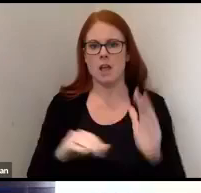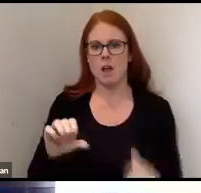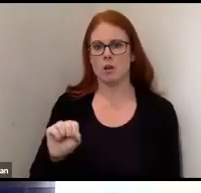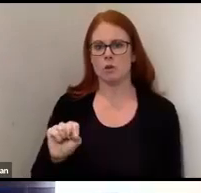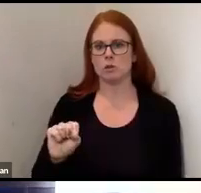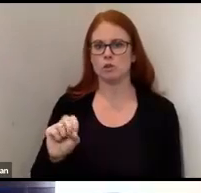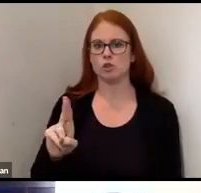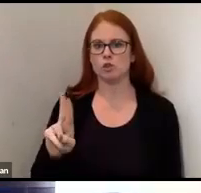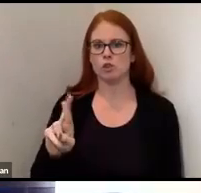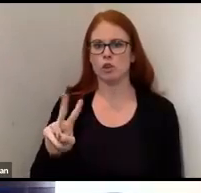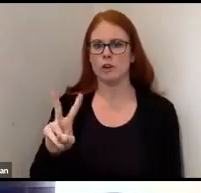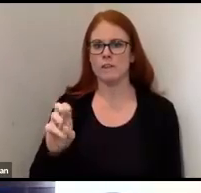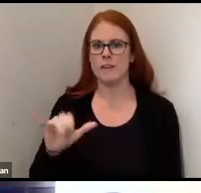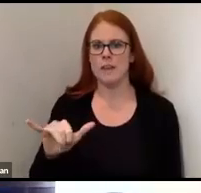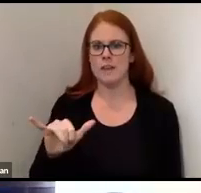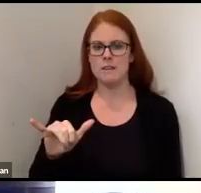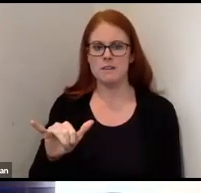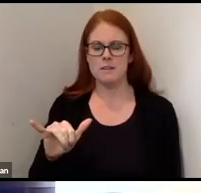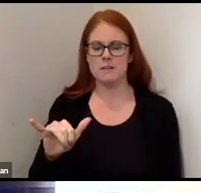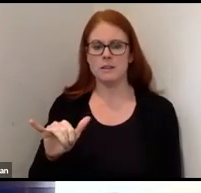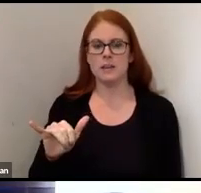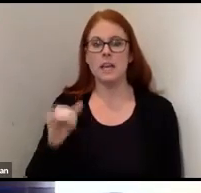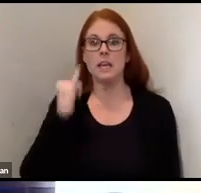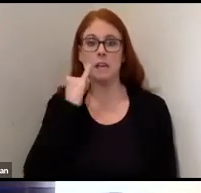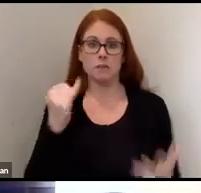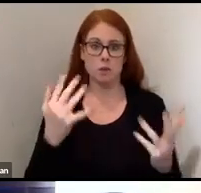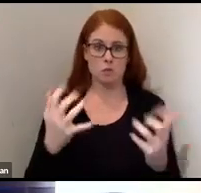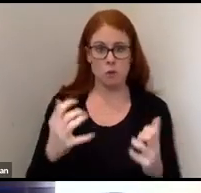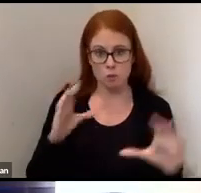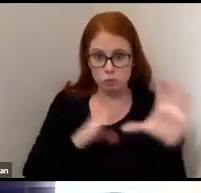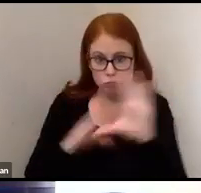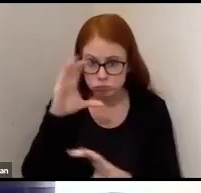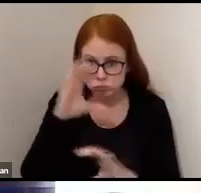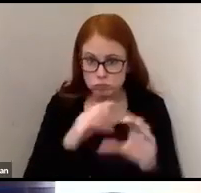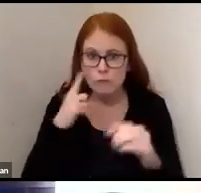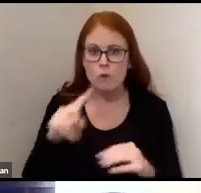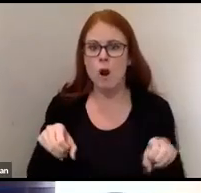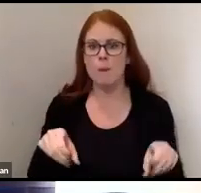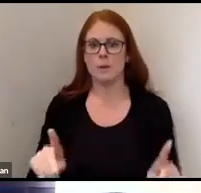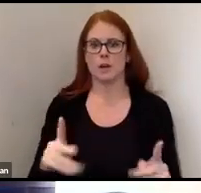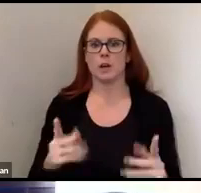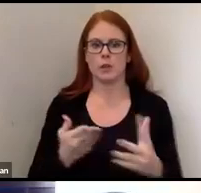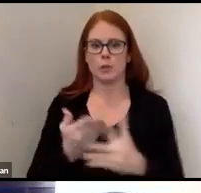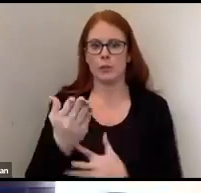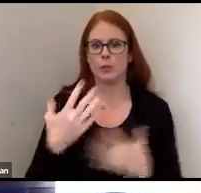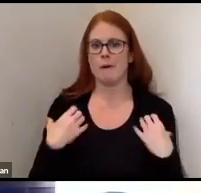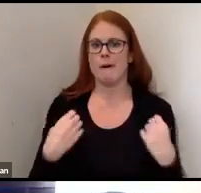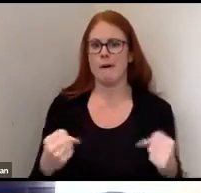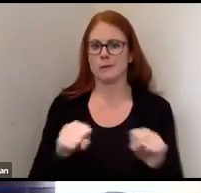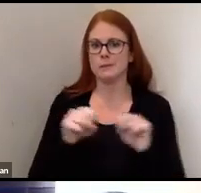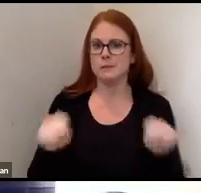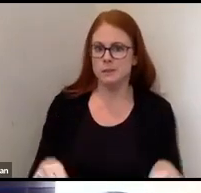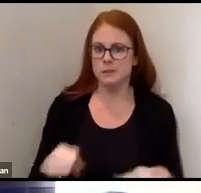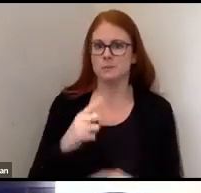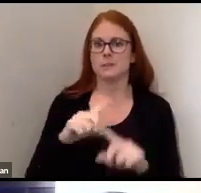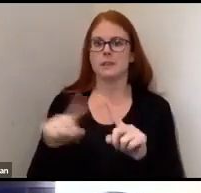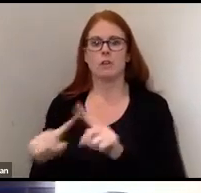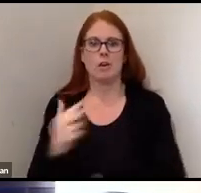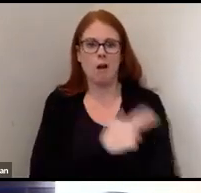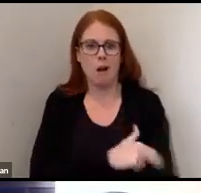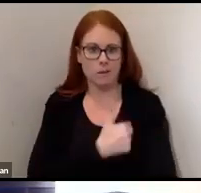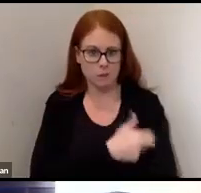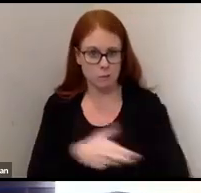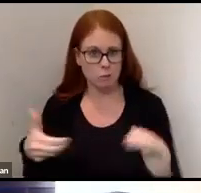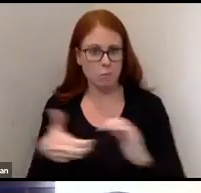who choose also to explore opportunities through the health systems that we're working with, that's